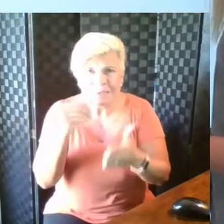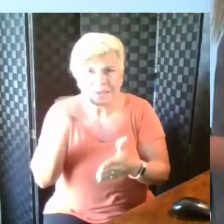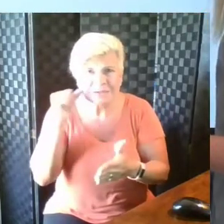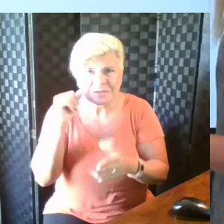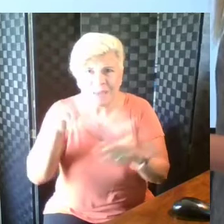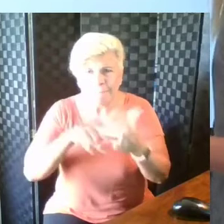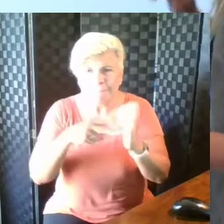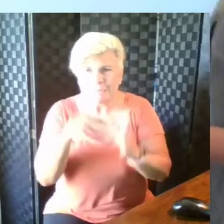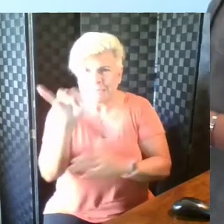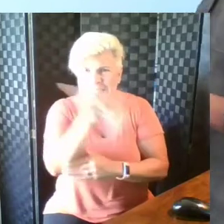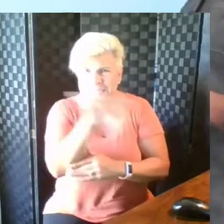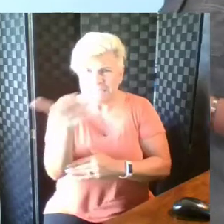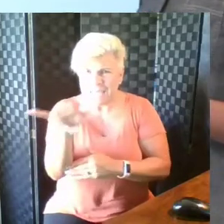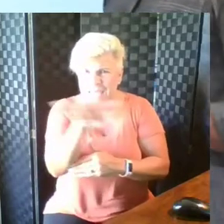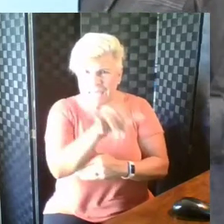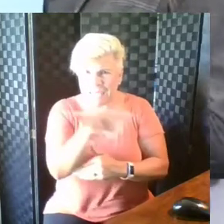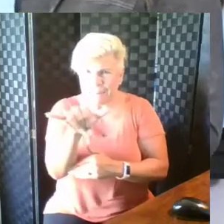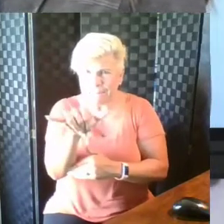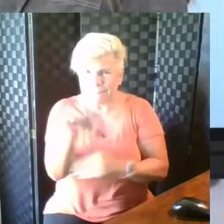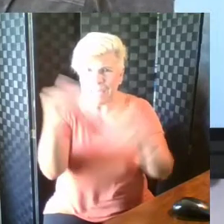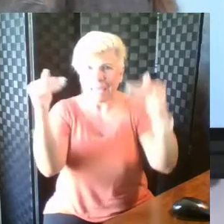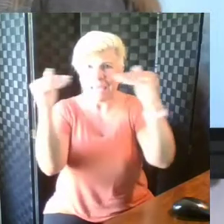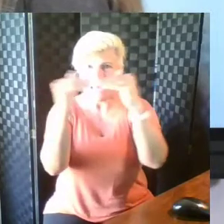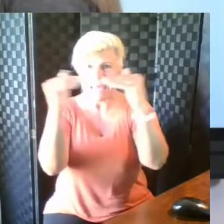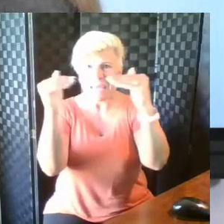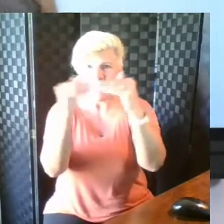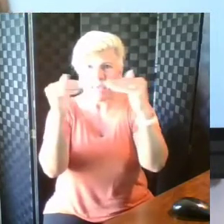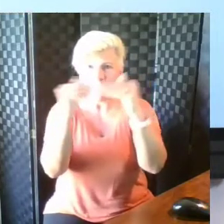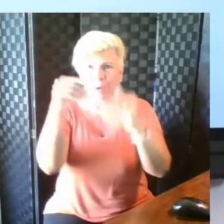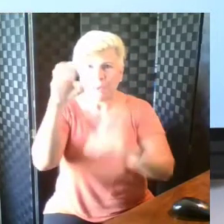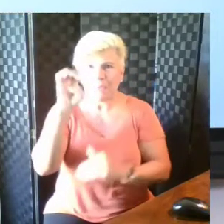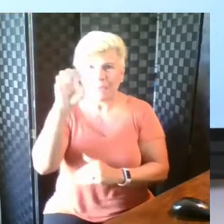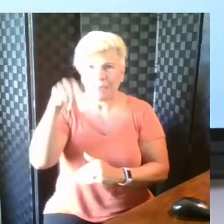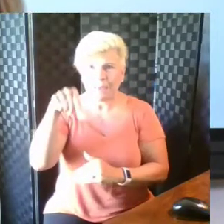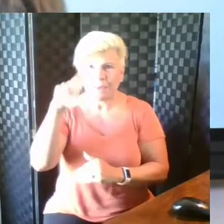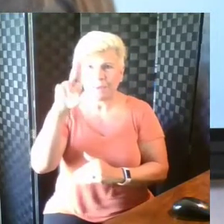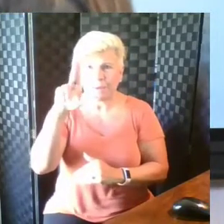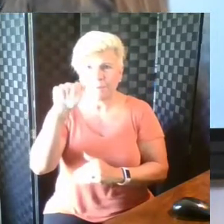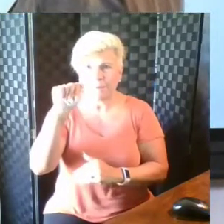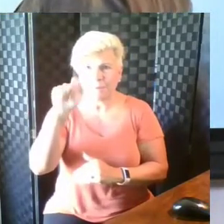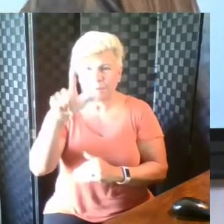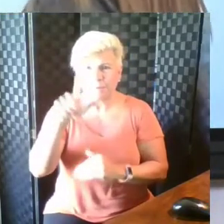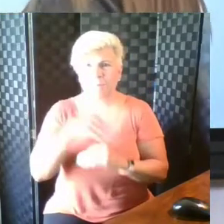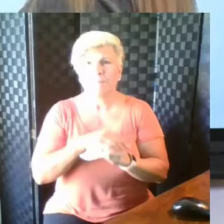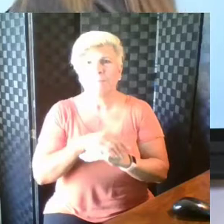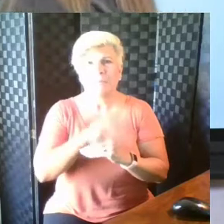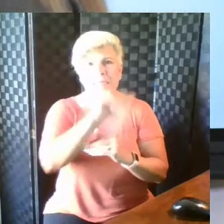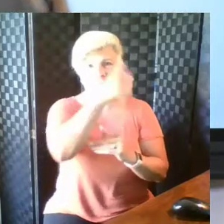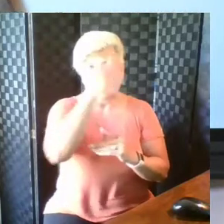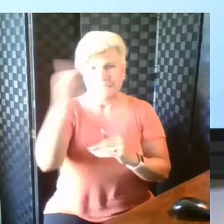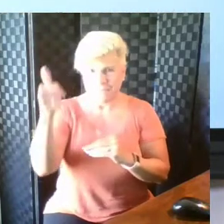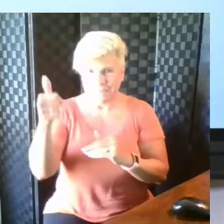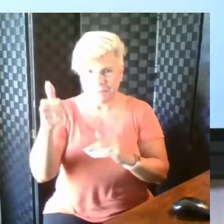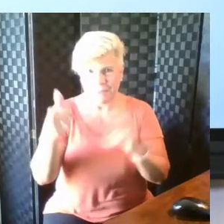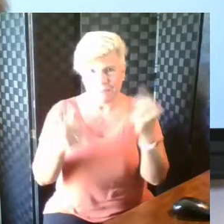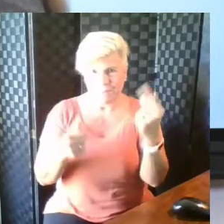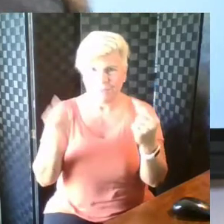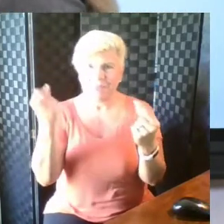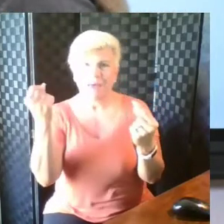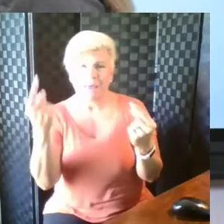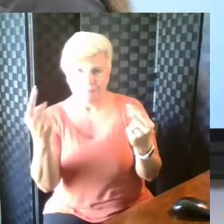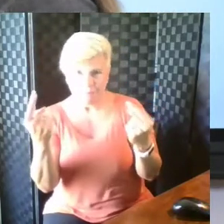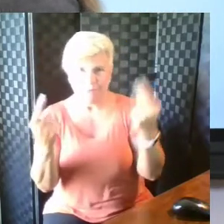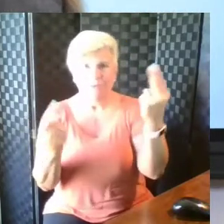talking about comparing. They are equal. So we have 10, 10,